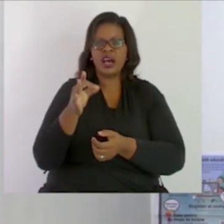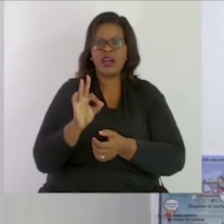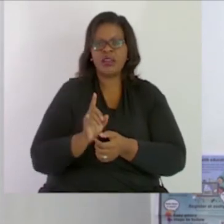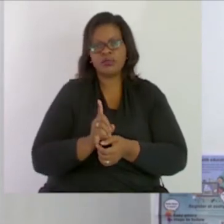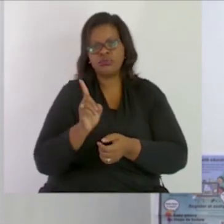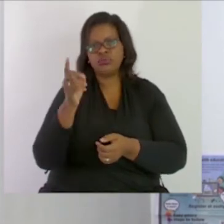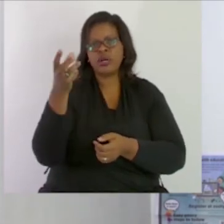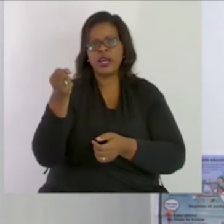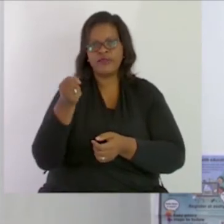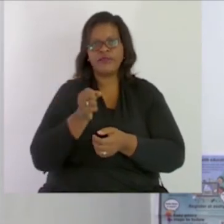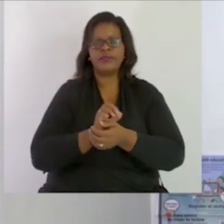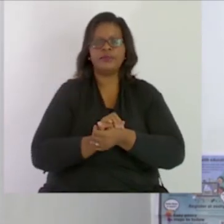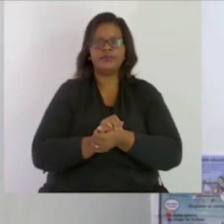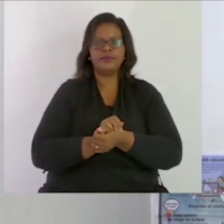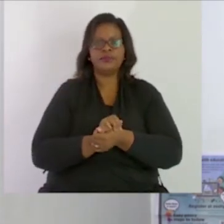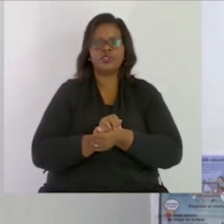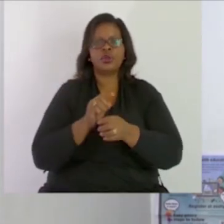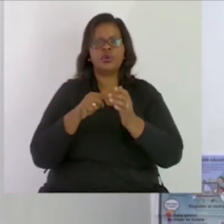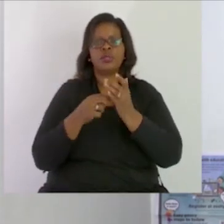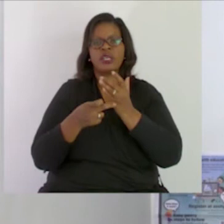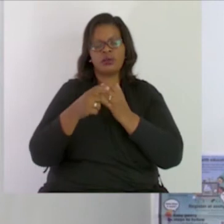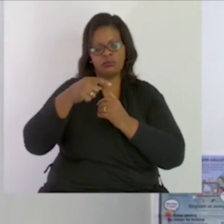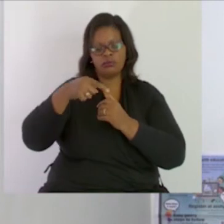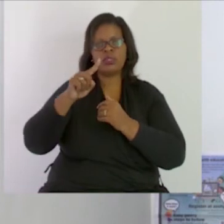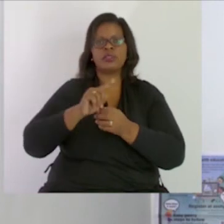9, is also there. So it's odd.